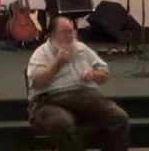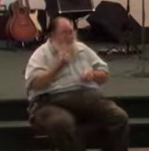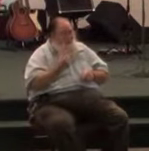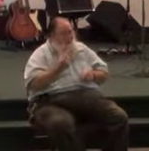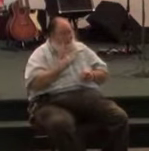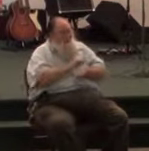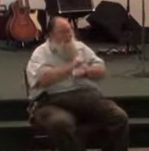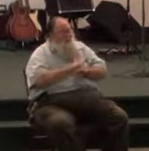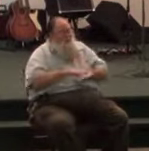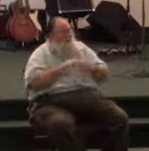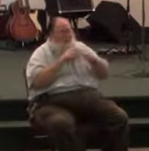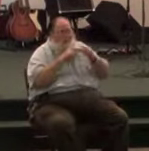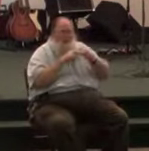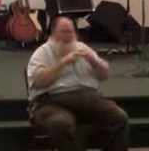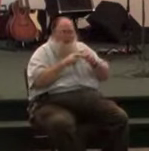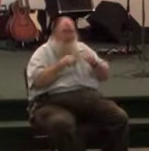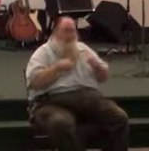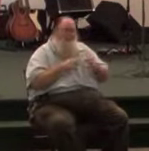and I'm taking it back to Butler.